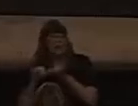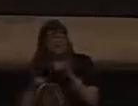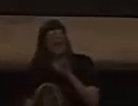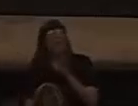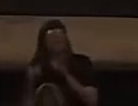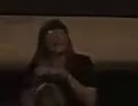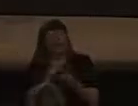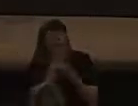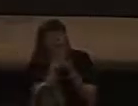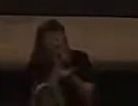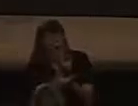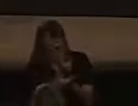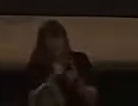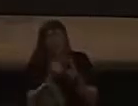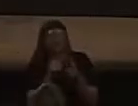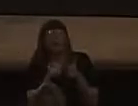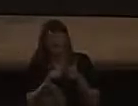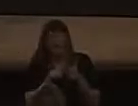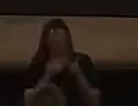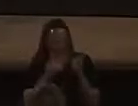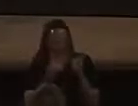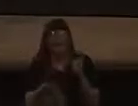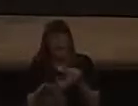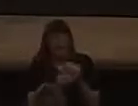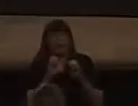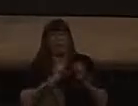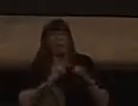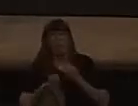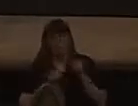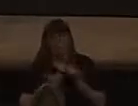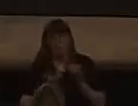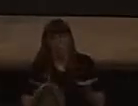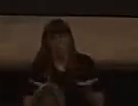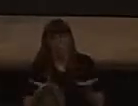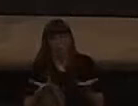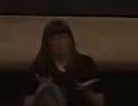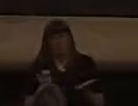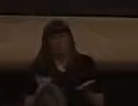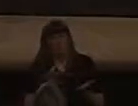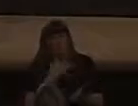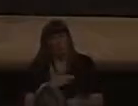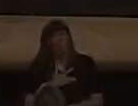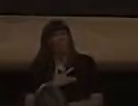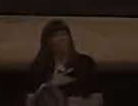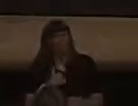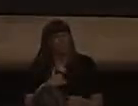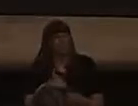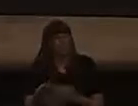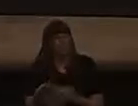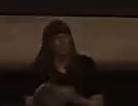it a second time, then we could get the emotion of the piece." And I was so touched by that, because I